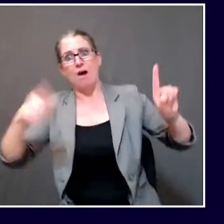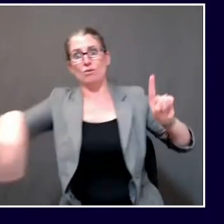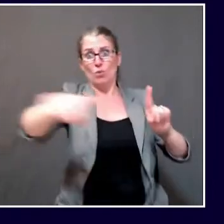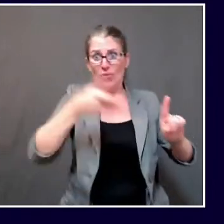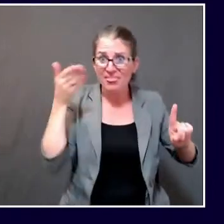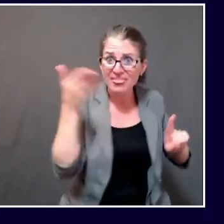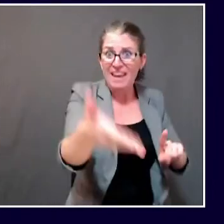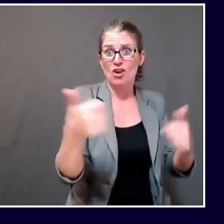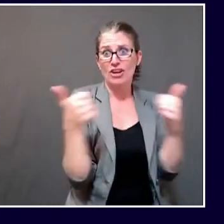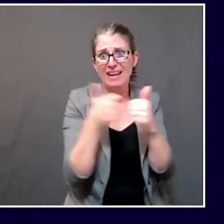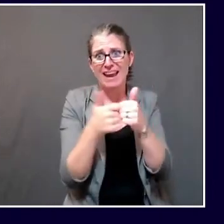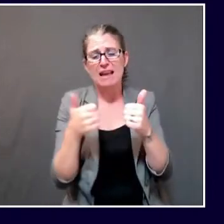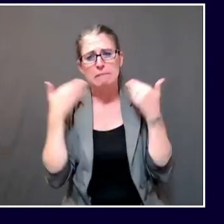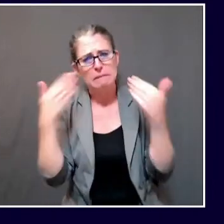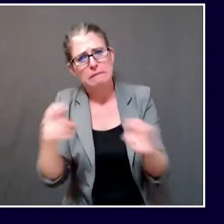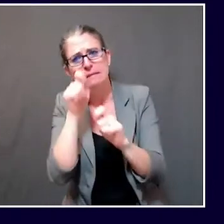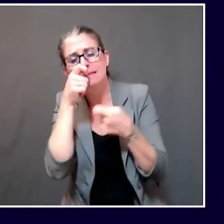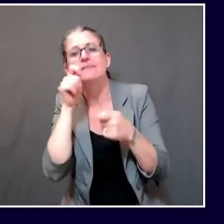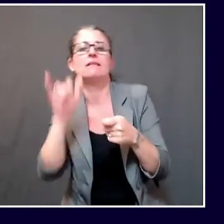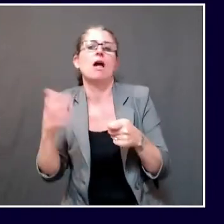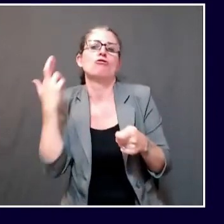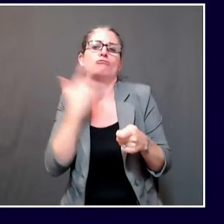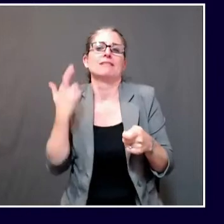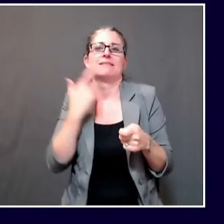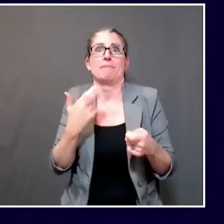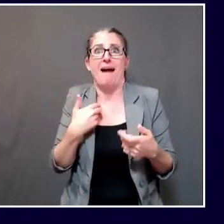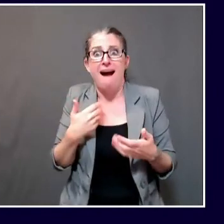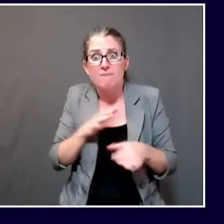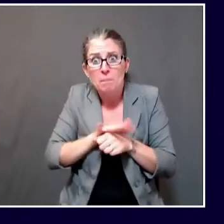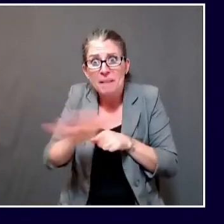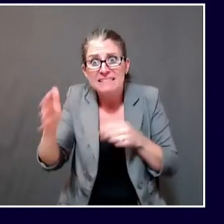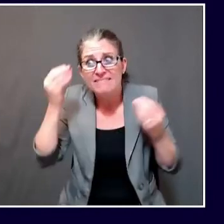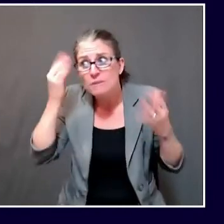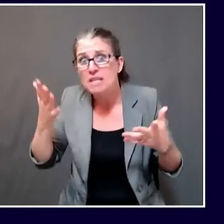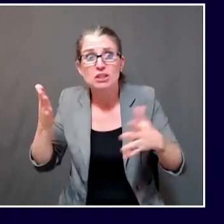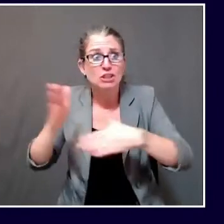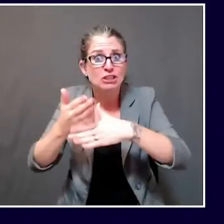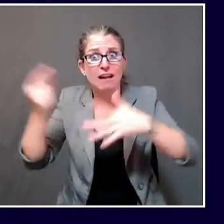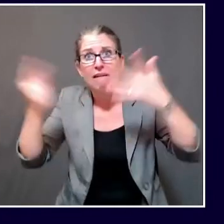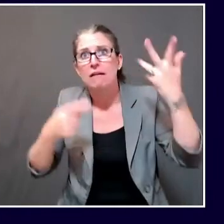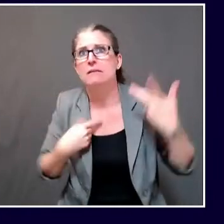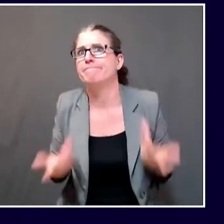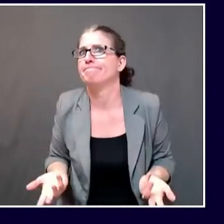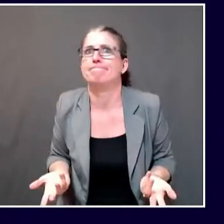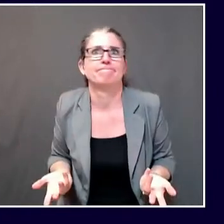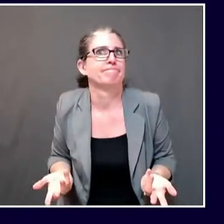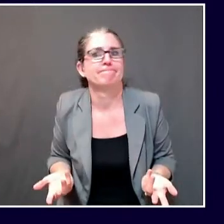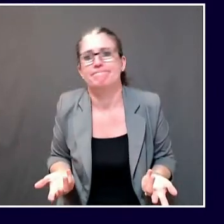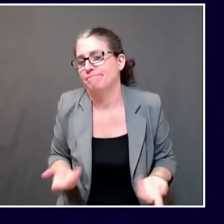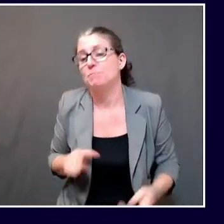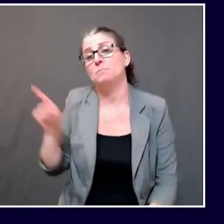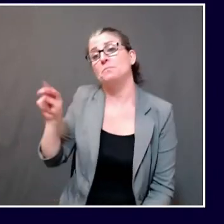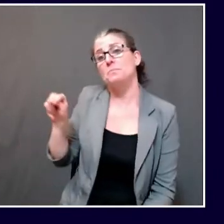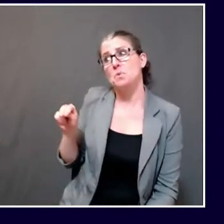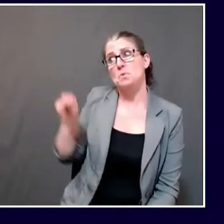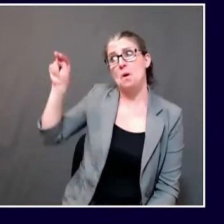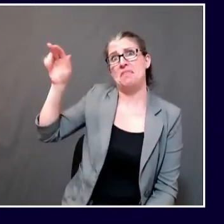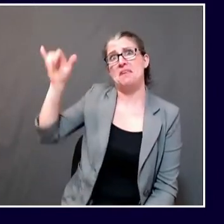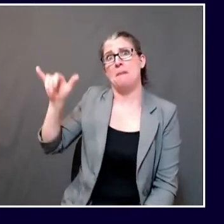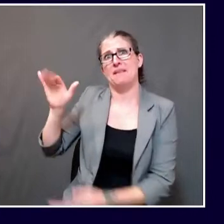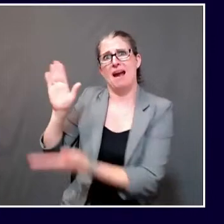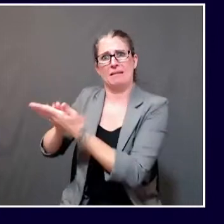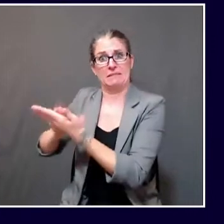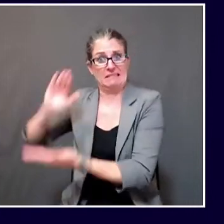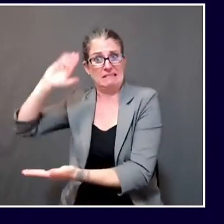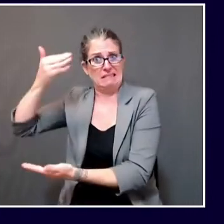every single of those games. I'm assuming that given that one was at the academy, at least one was youth. But if you were on the ice